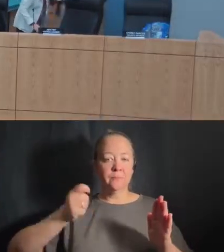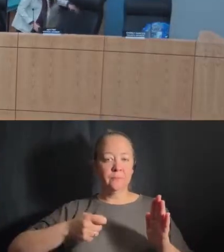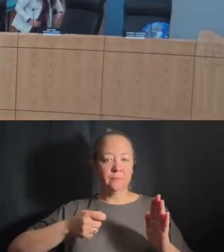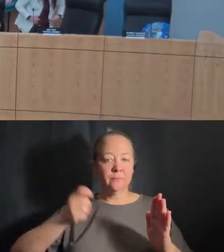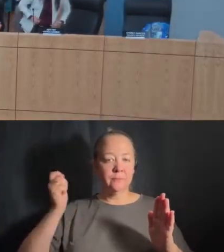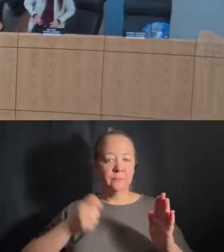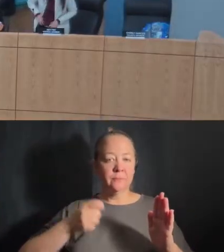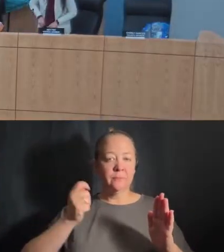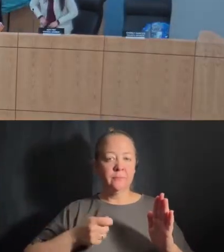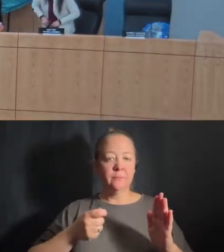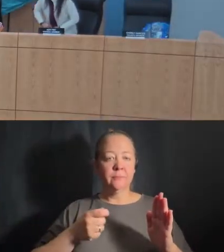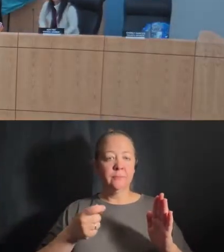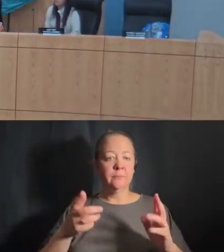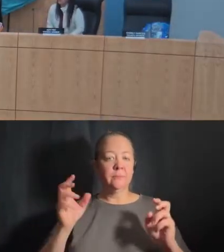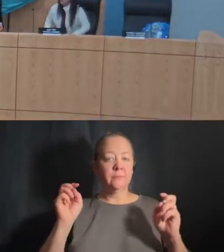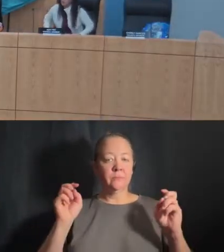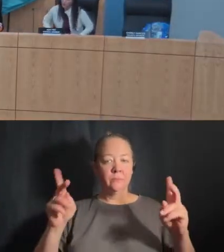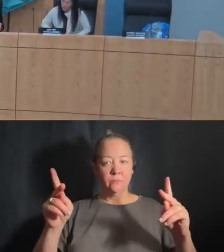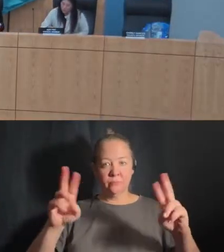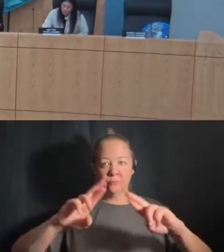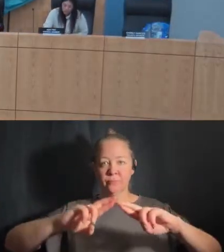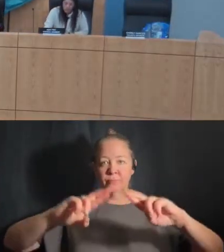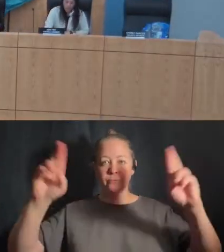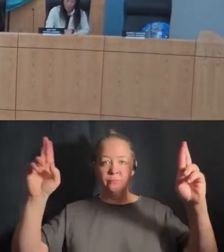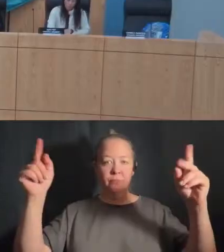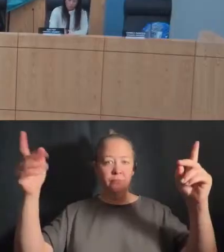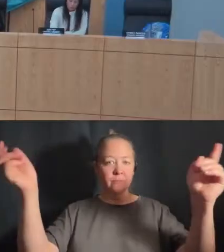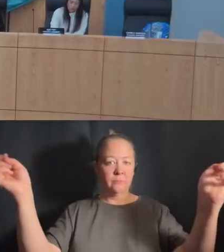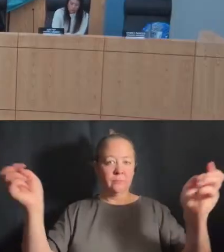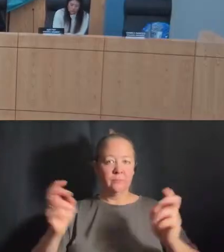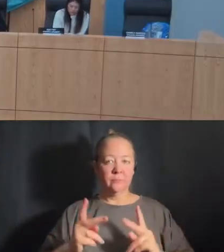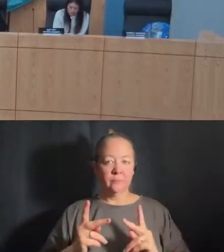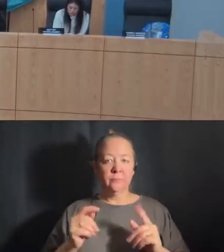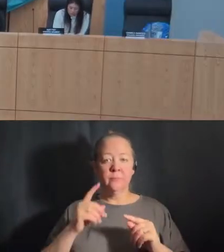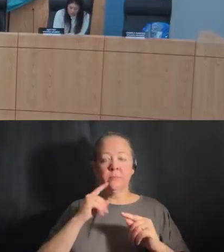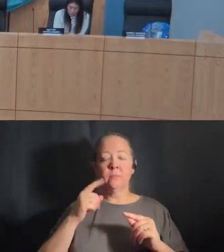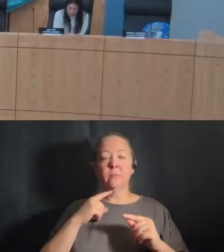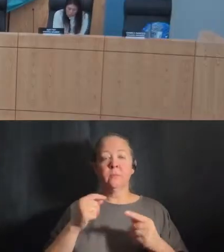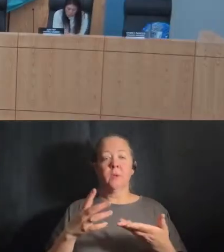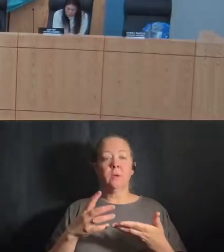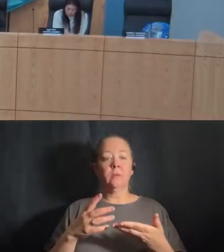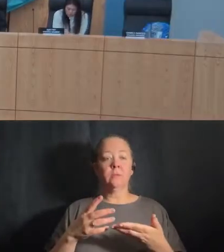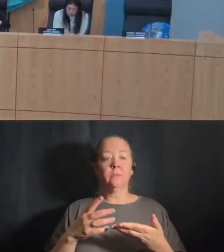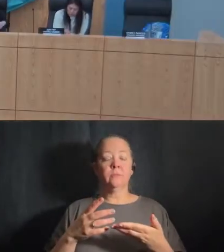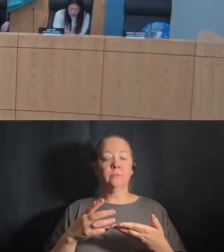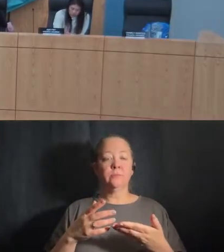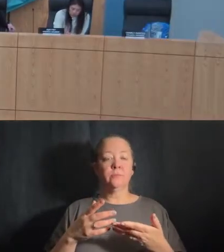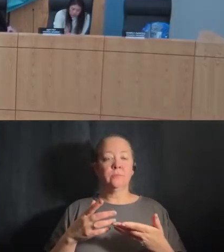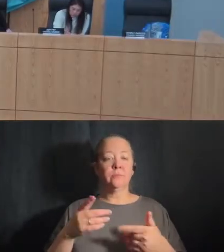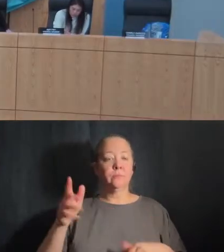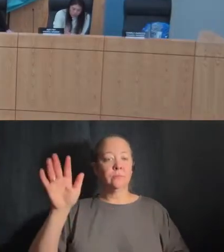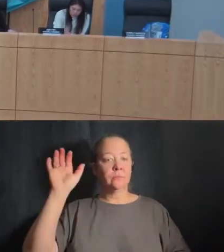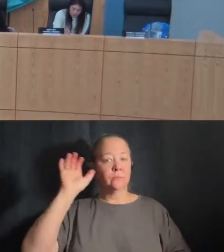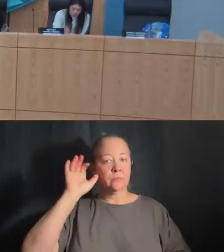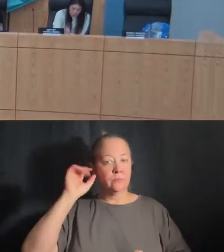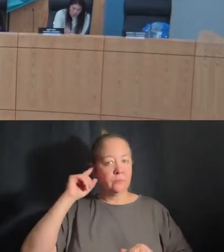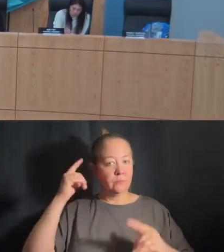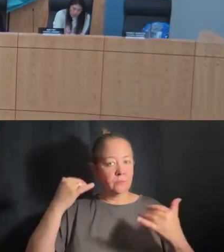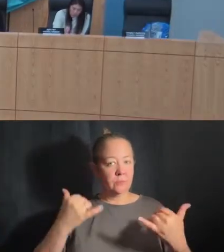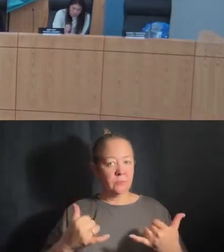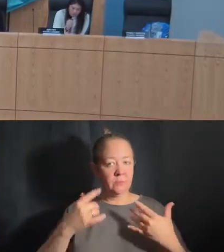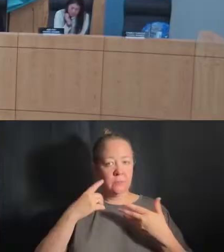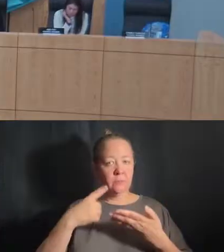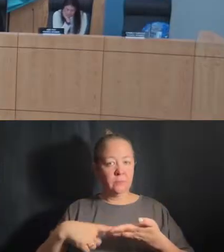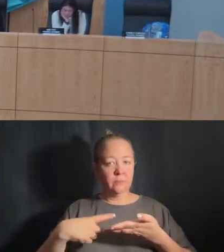we're going to reconvene. The hearing has now been concluded. We are going to proceed with the budget